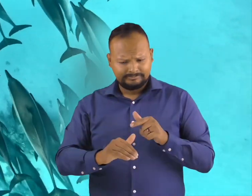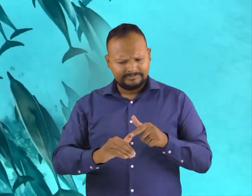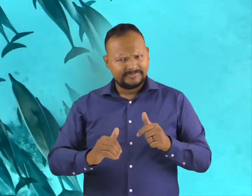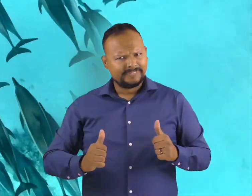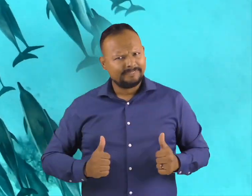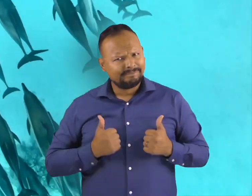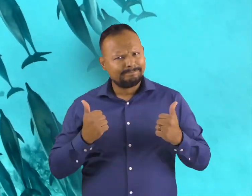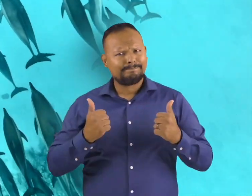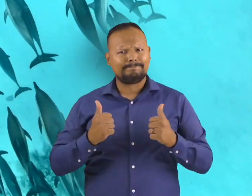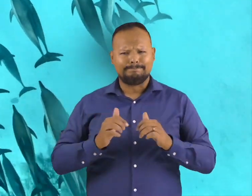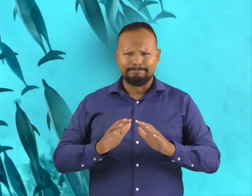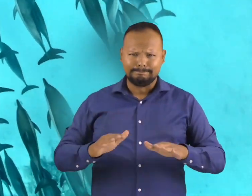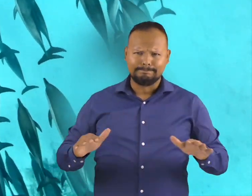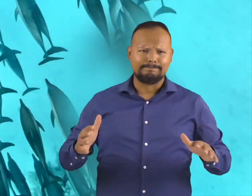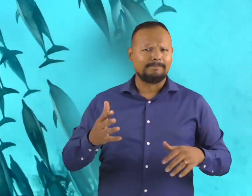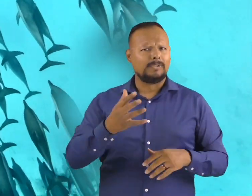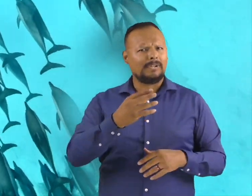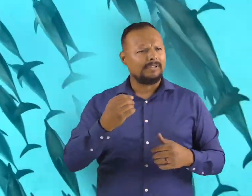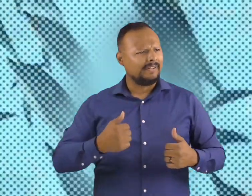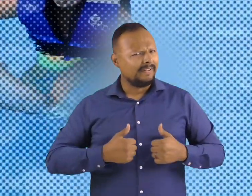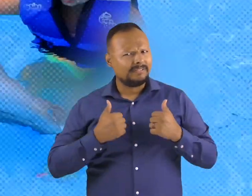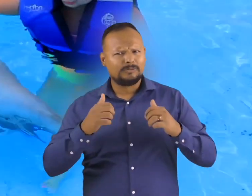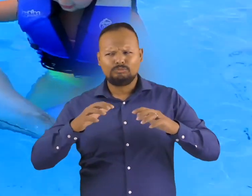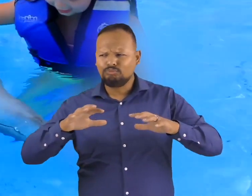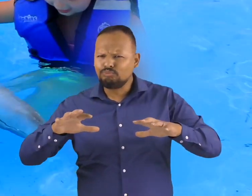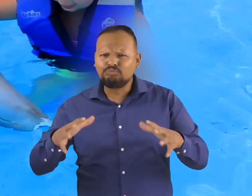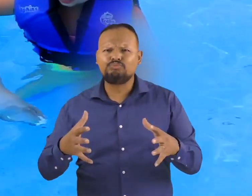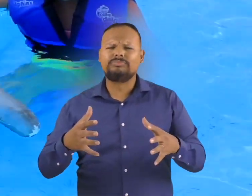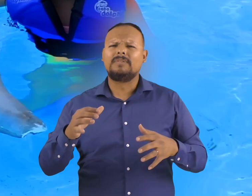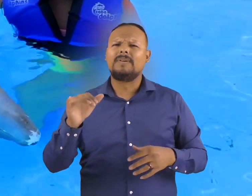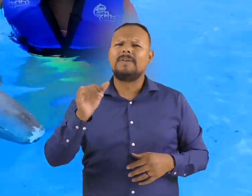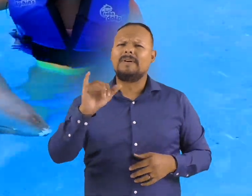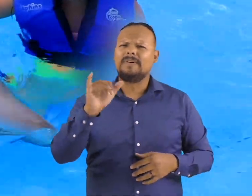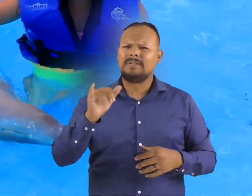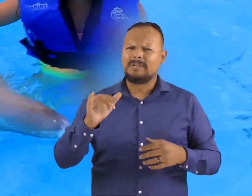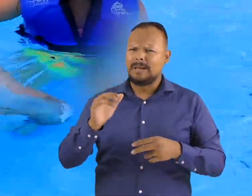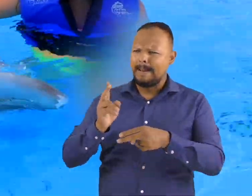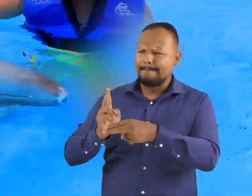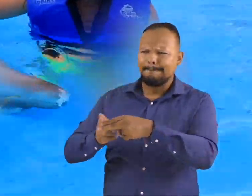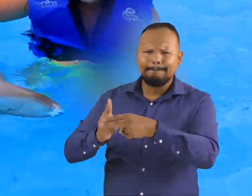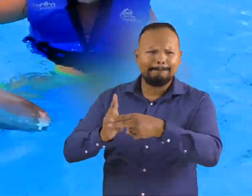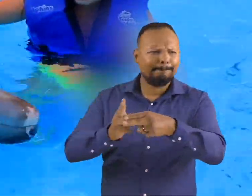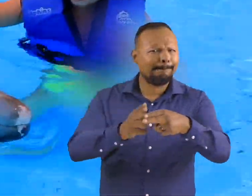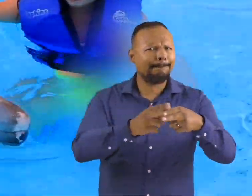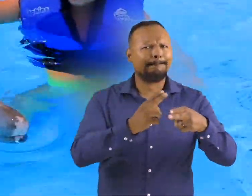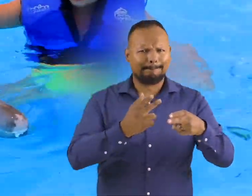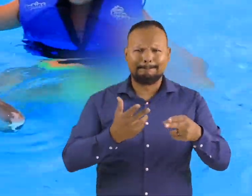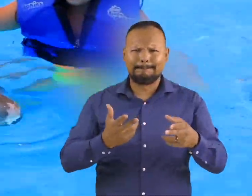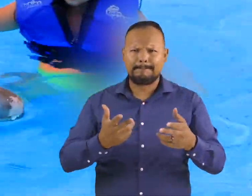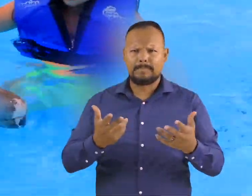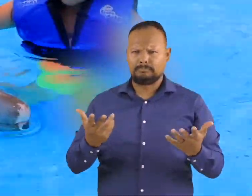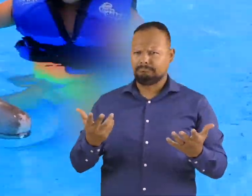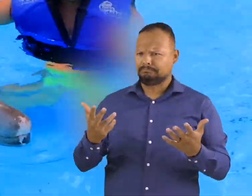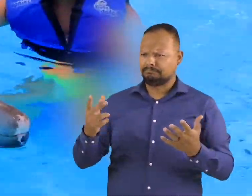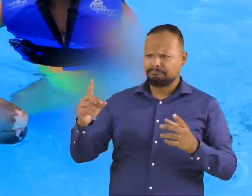and call each other by their names. D. Dolphins are also sociable creatures.